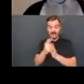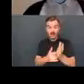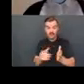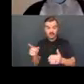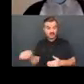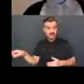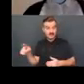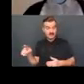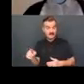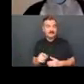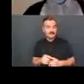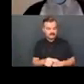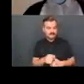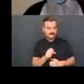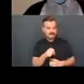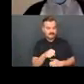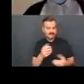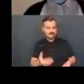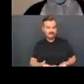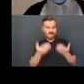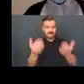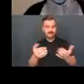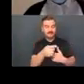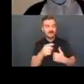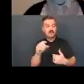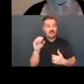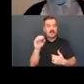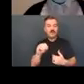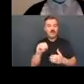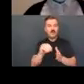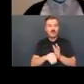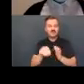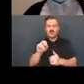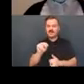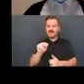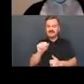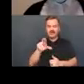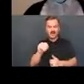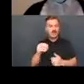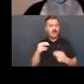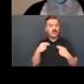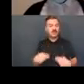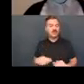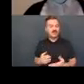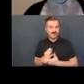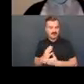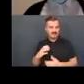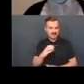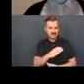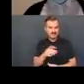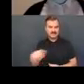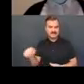uh, brought the case to the Ontario Human Rights Commission and argued that the strict isolation